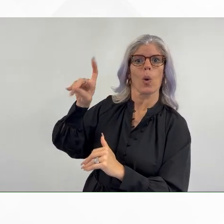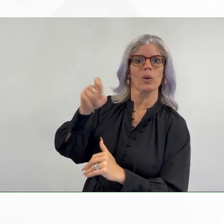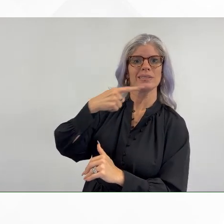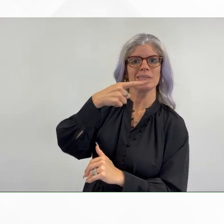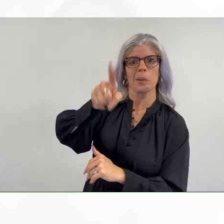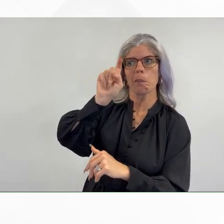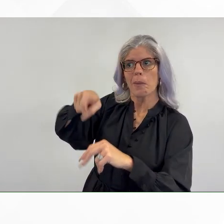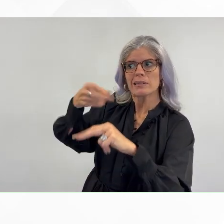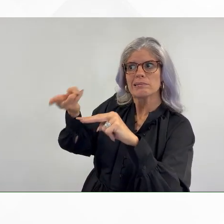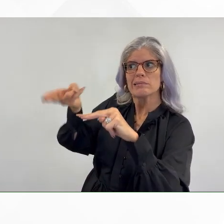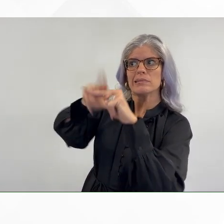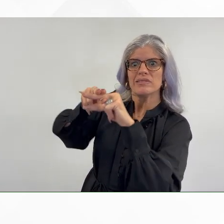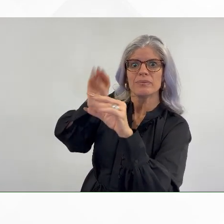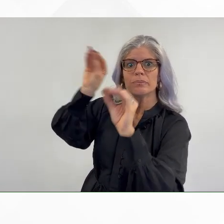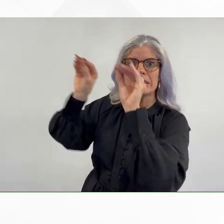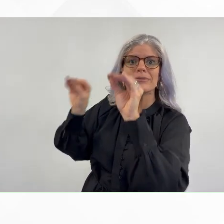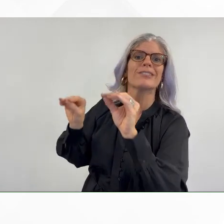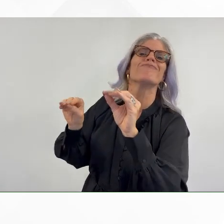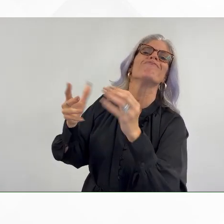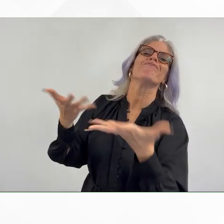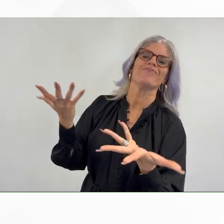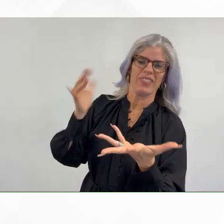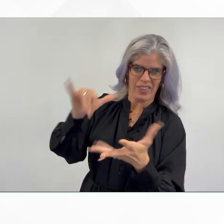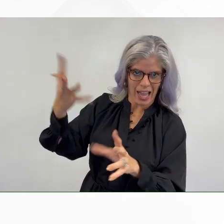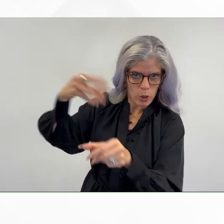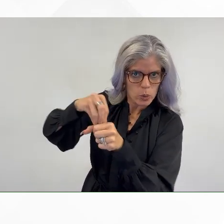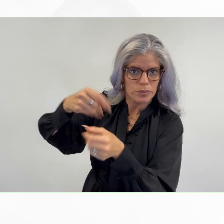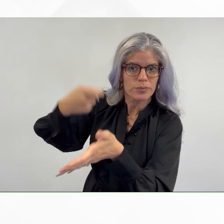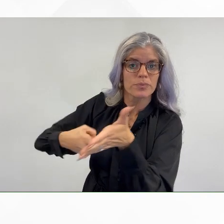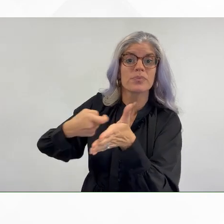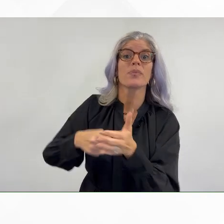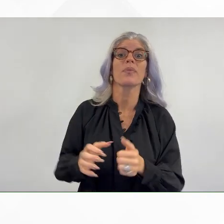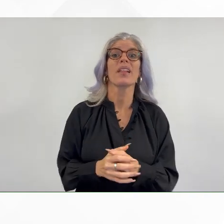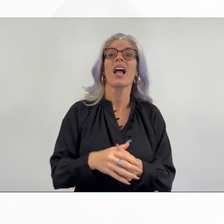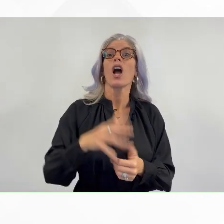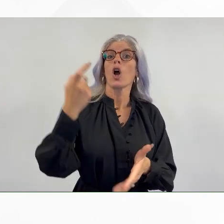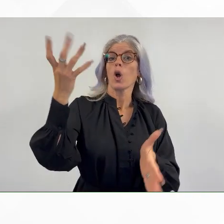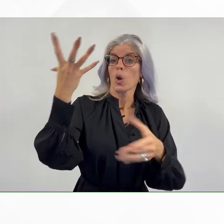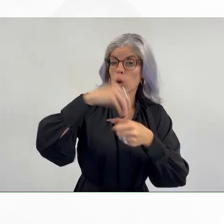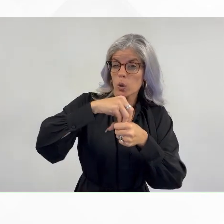include damages already covered by insurance because, ding ding ding,